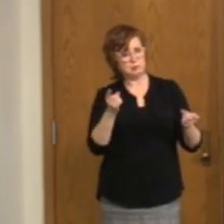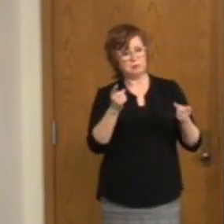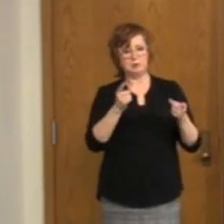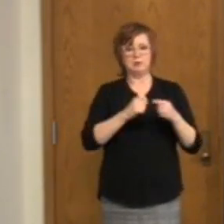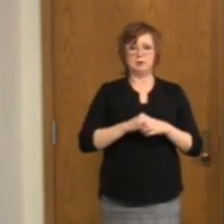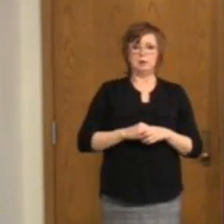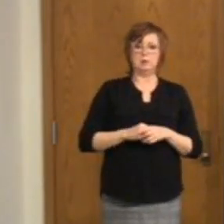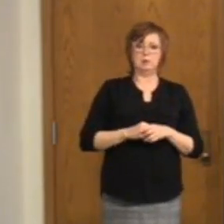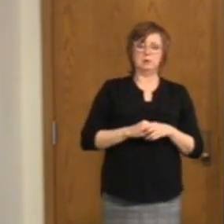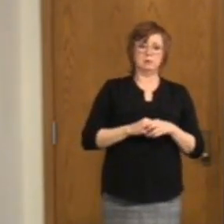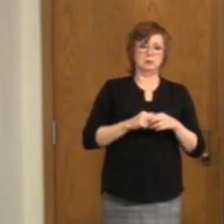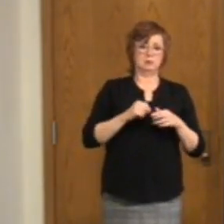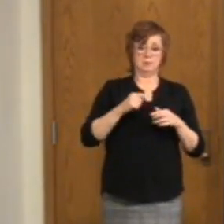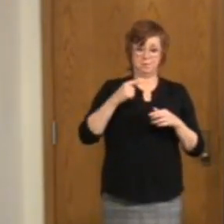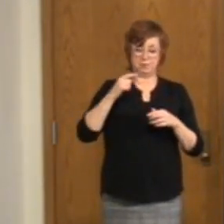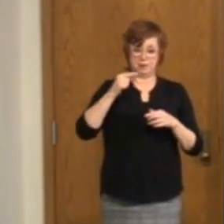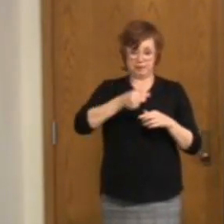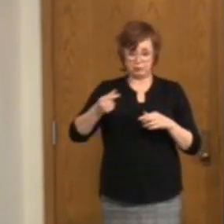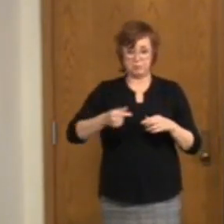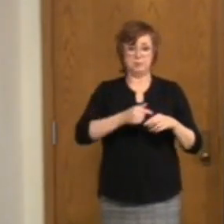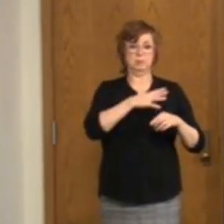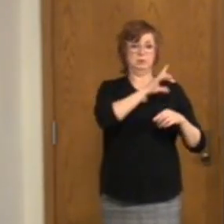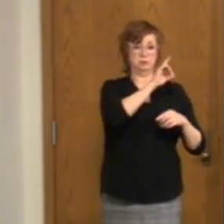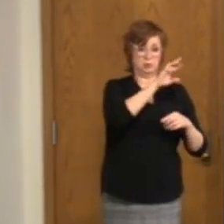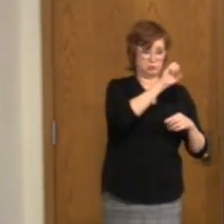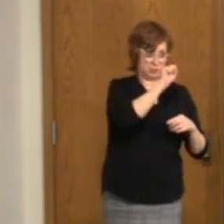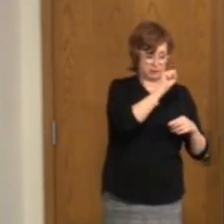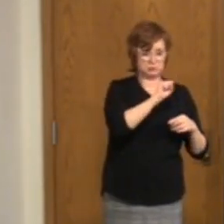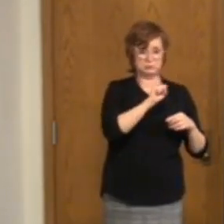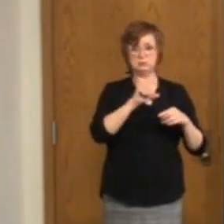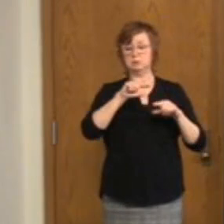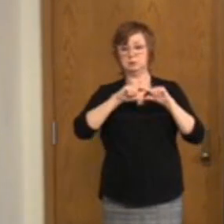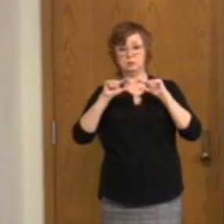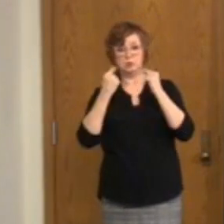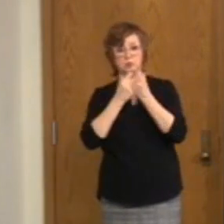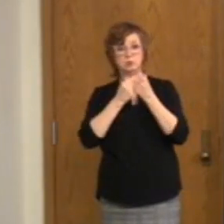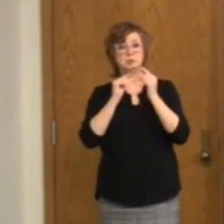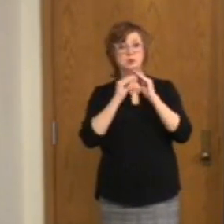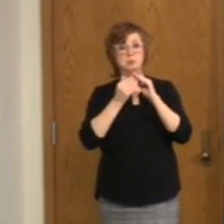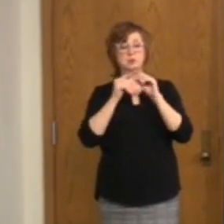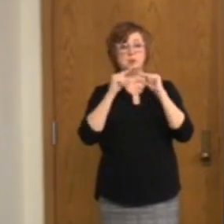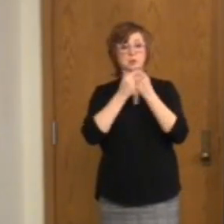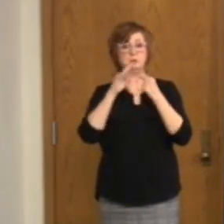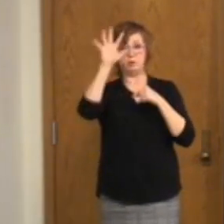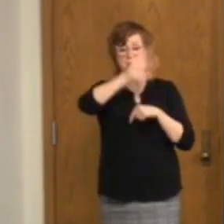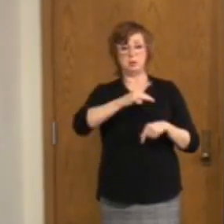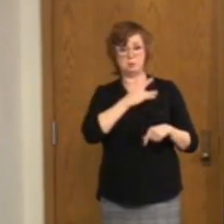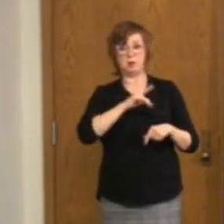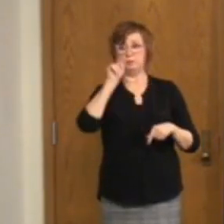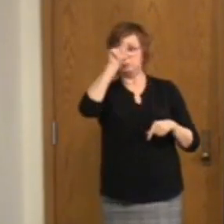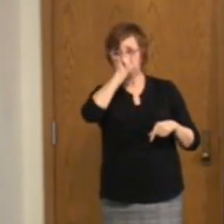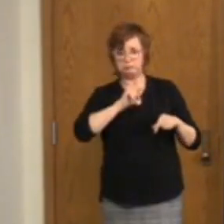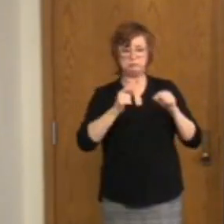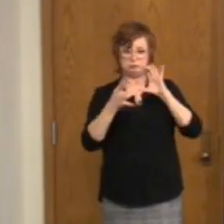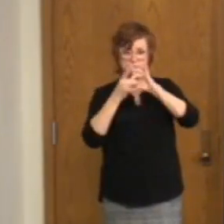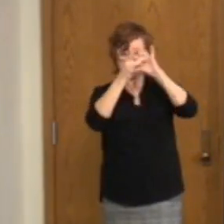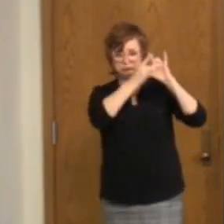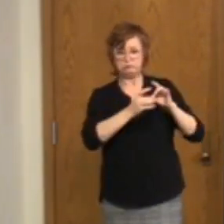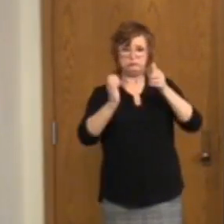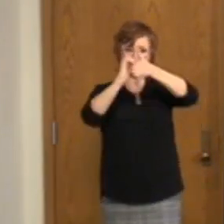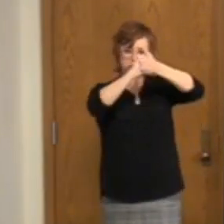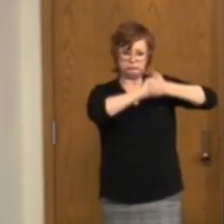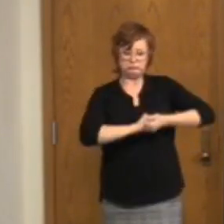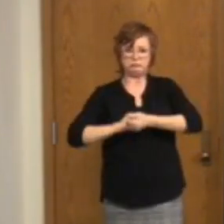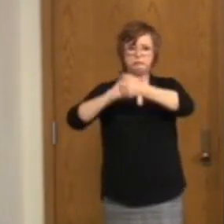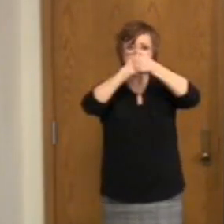Dr. Shahab, as well as many groups across the province. We're going to continue to invest in building our communities and